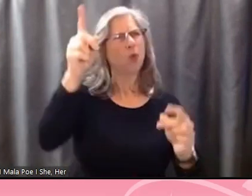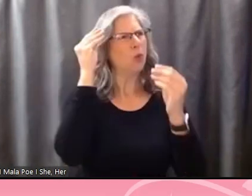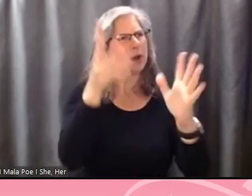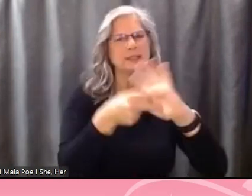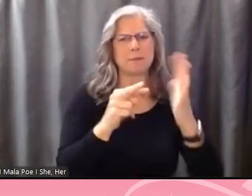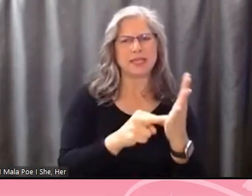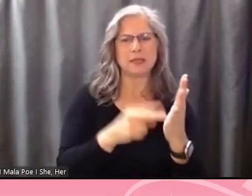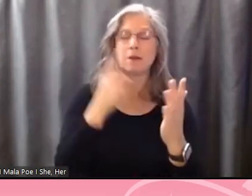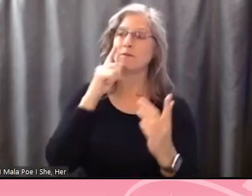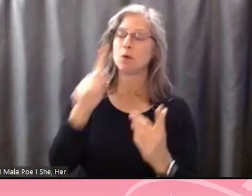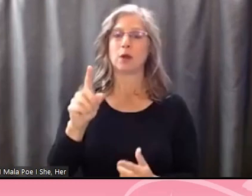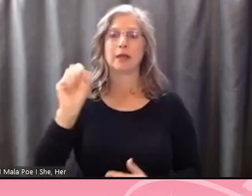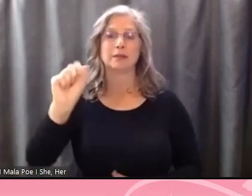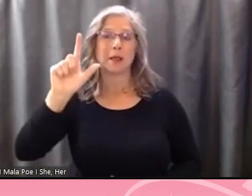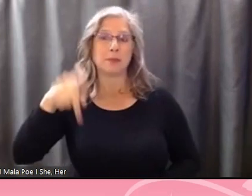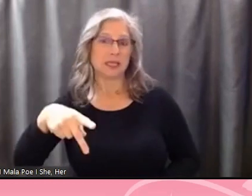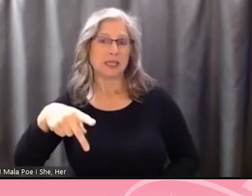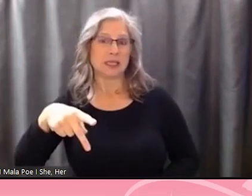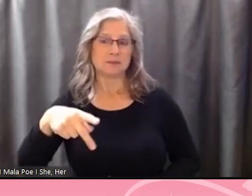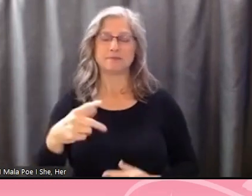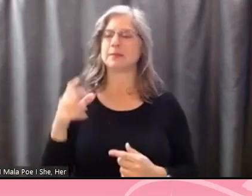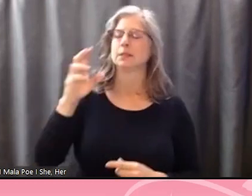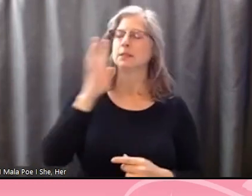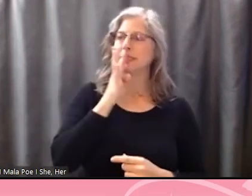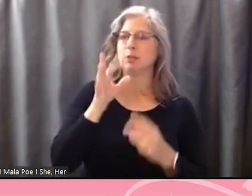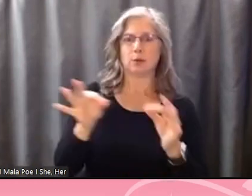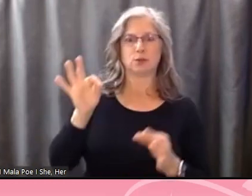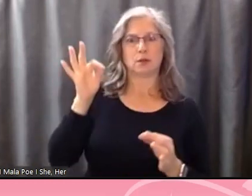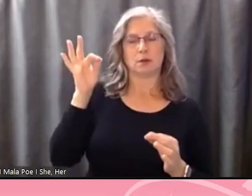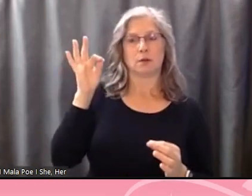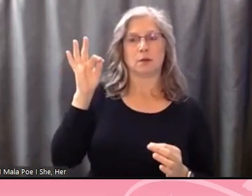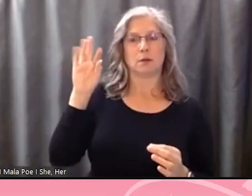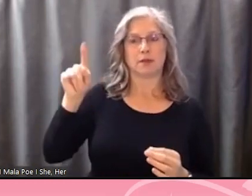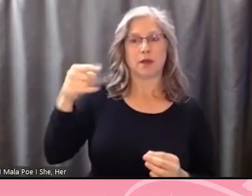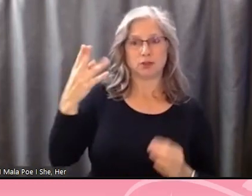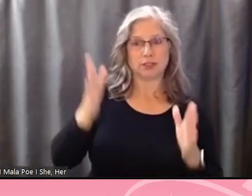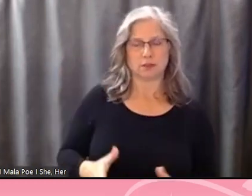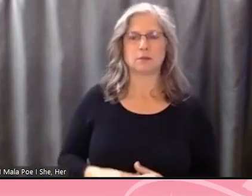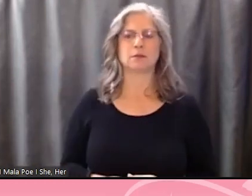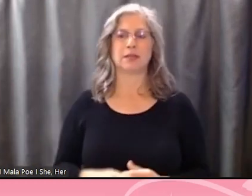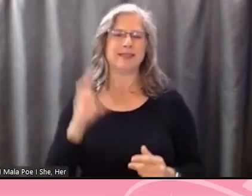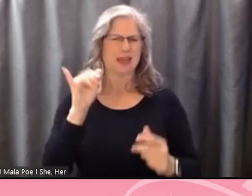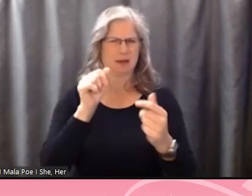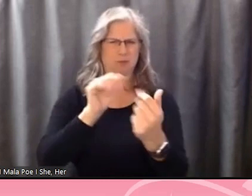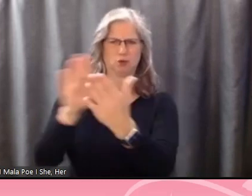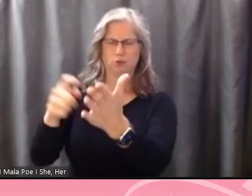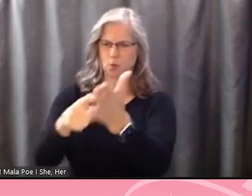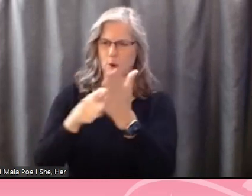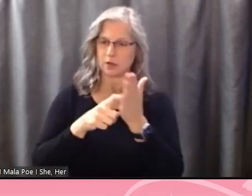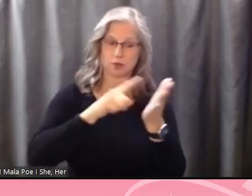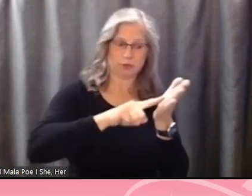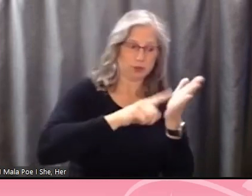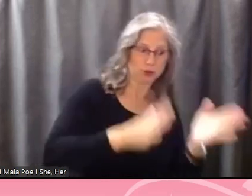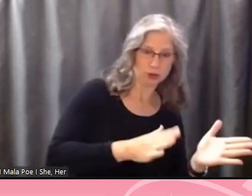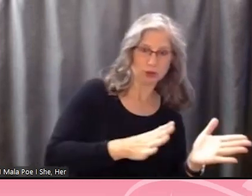for speech language pathology? In the assessment and treatment of speech language disorders, this approach requires the researcher and